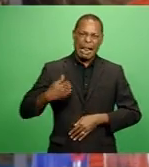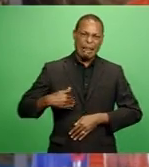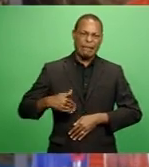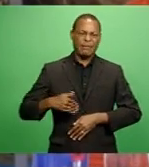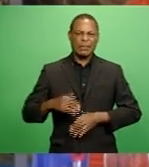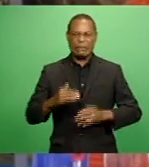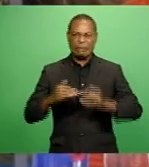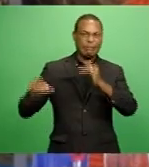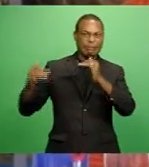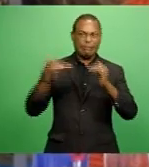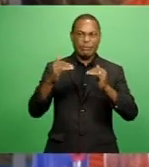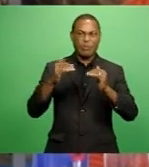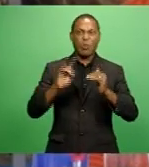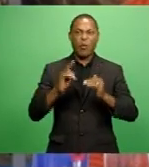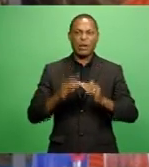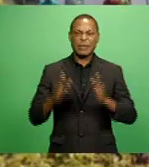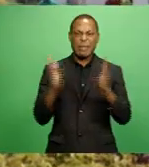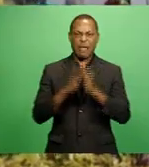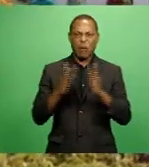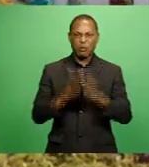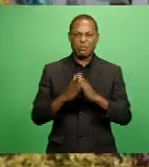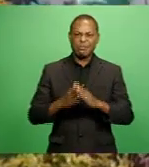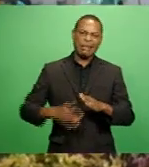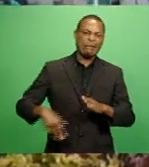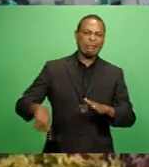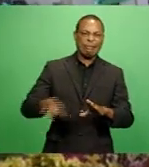rural and our urban communities.